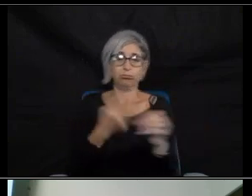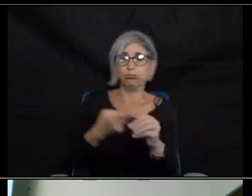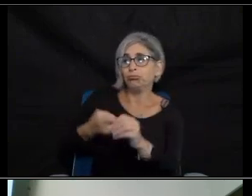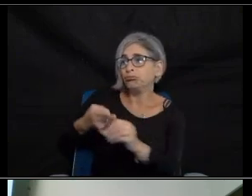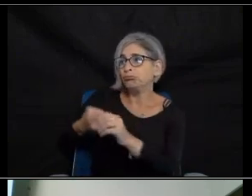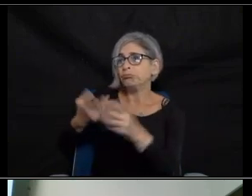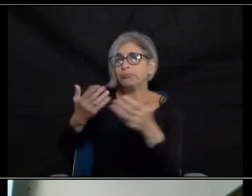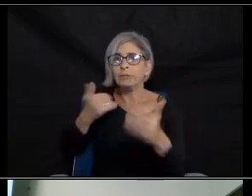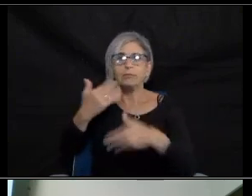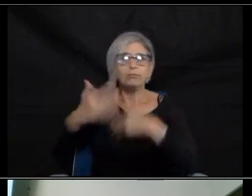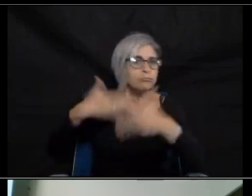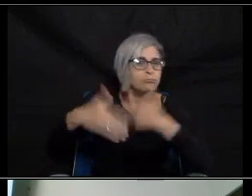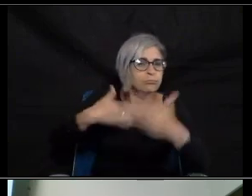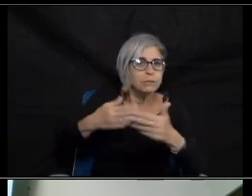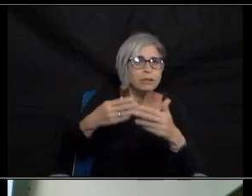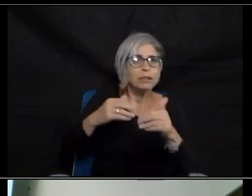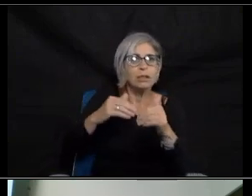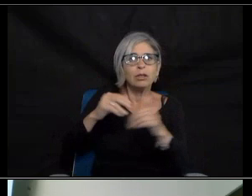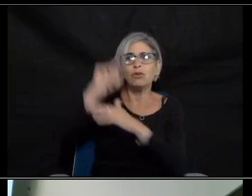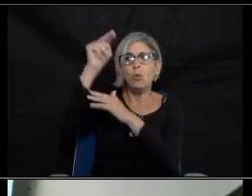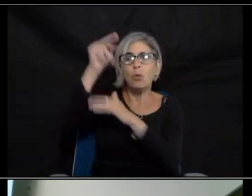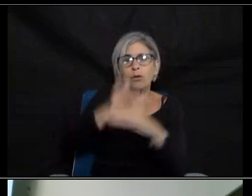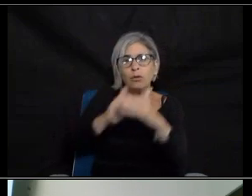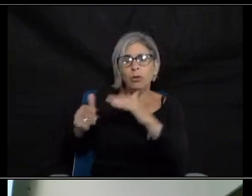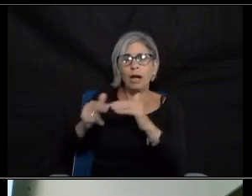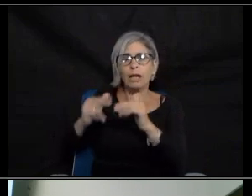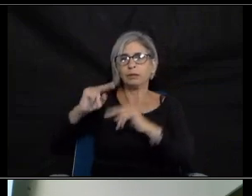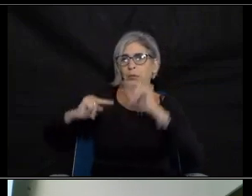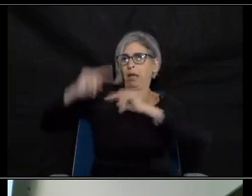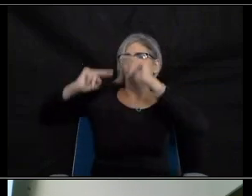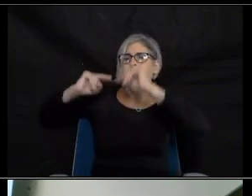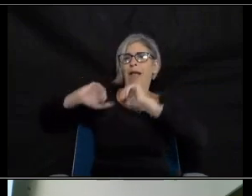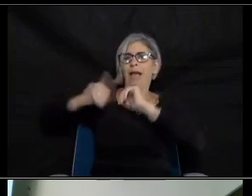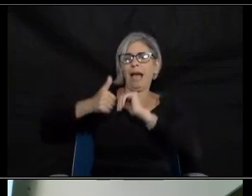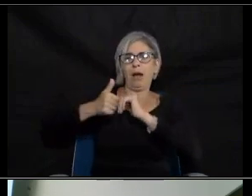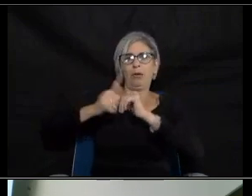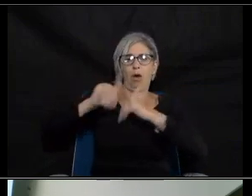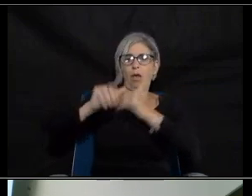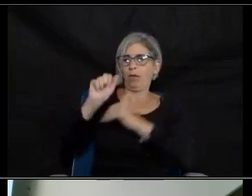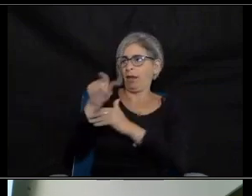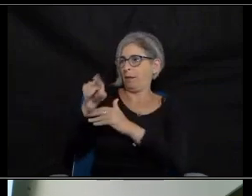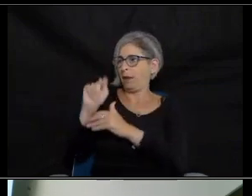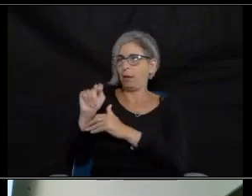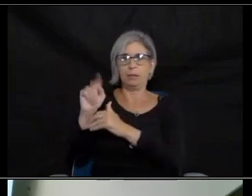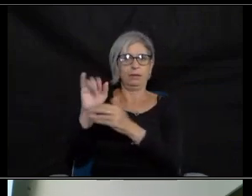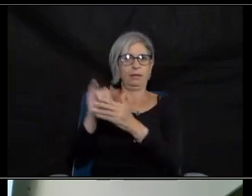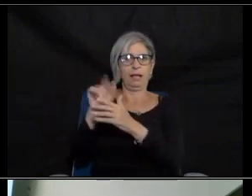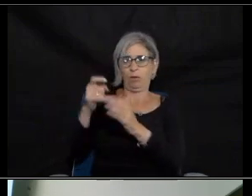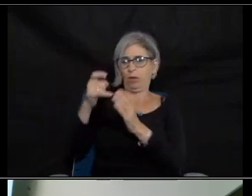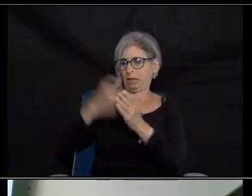this accelerated? How do we get the North Garage accelerated? How do we get the delivery of all the apartments, which